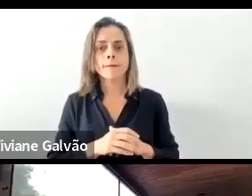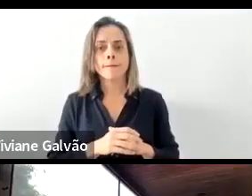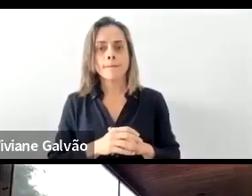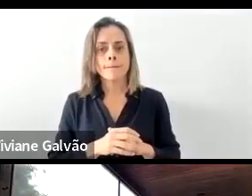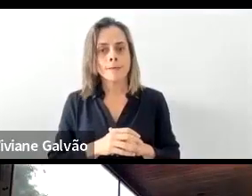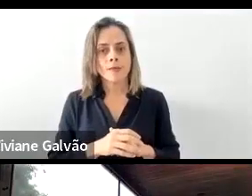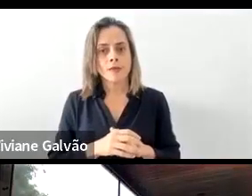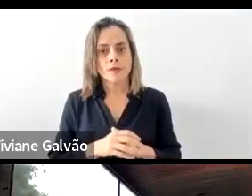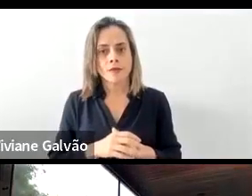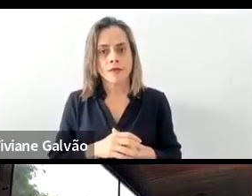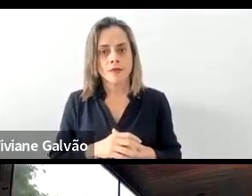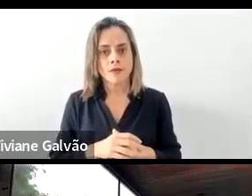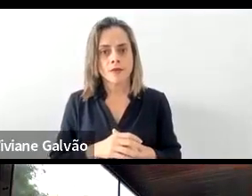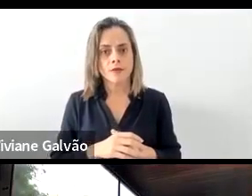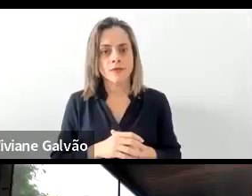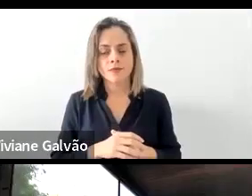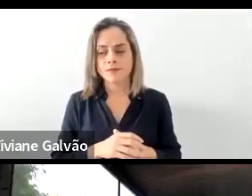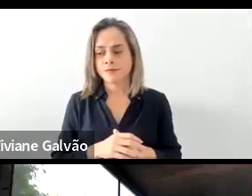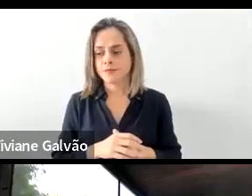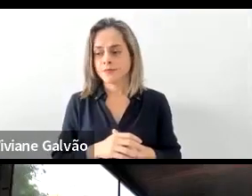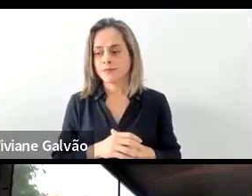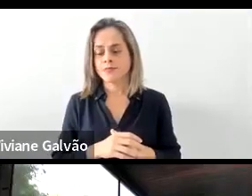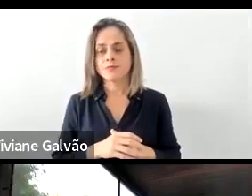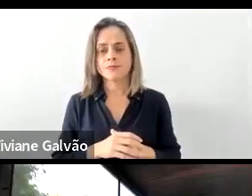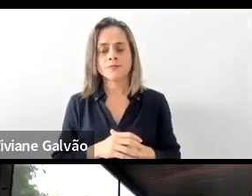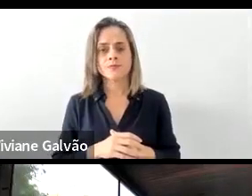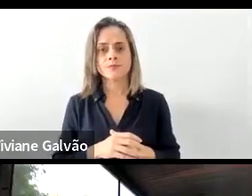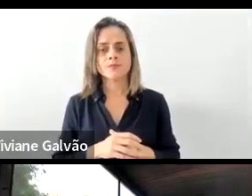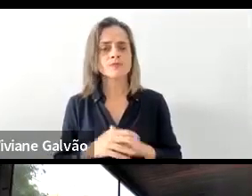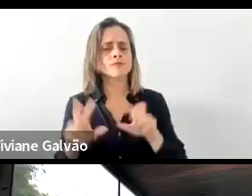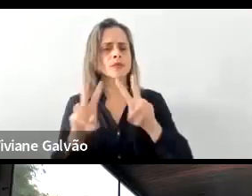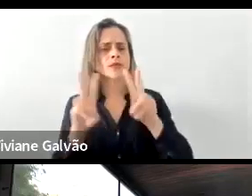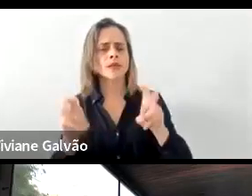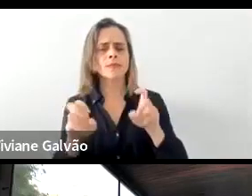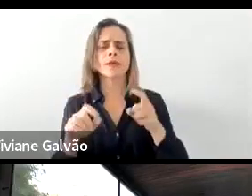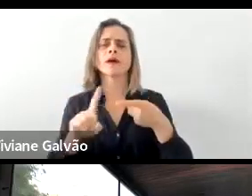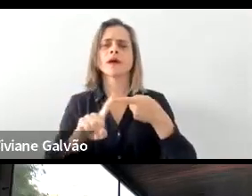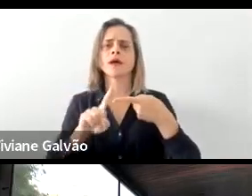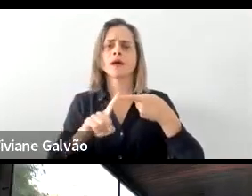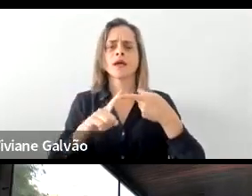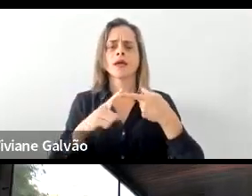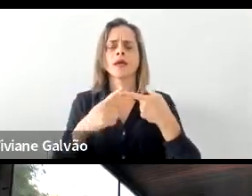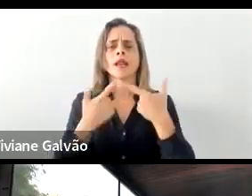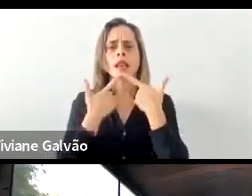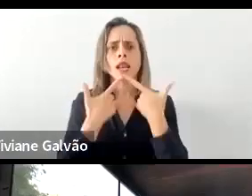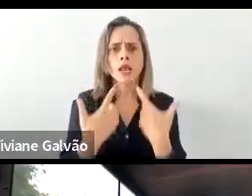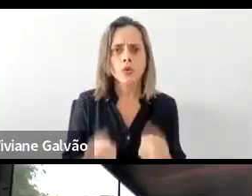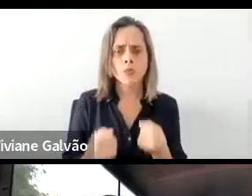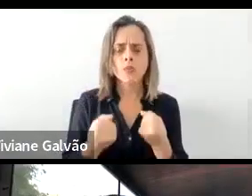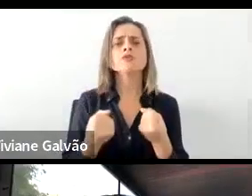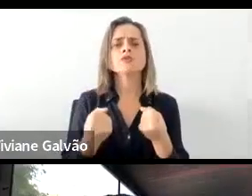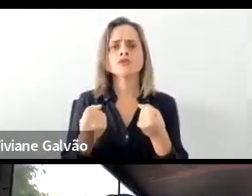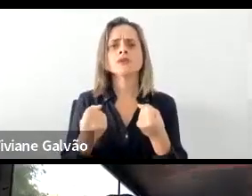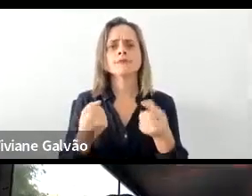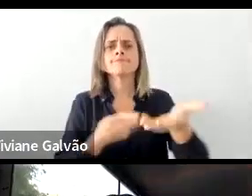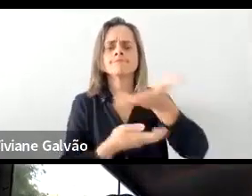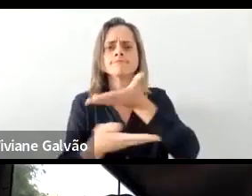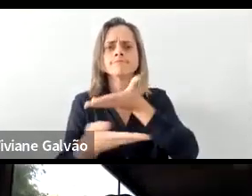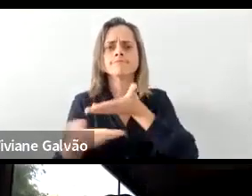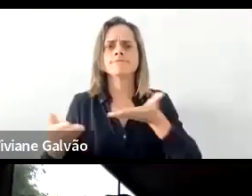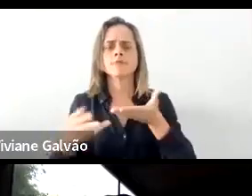integrationist linguistics, Marx and Vygotsky, theoretical and methodological basis, the role of language in